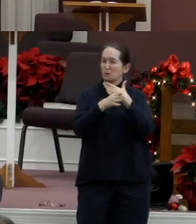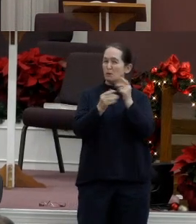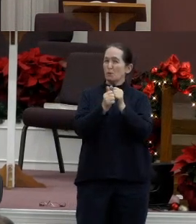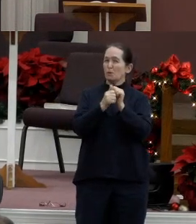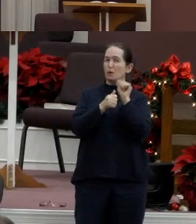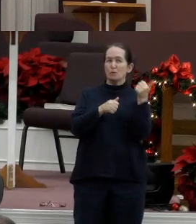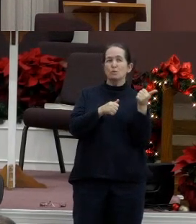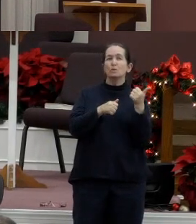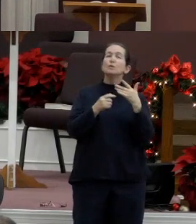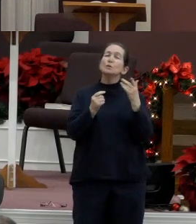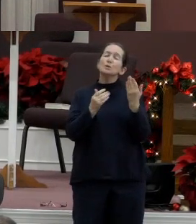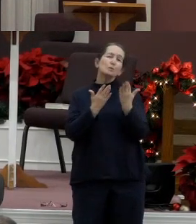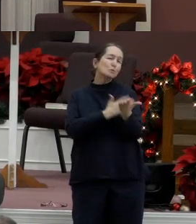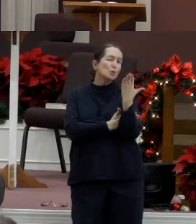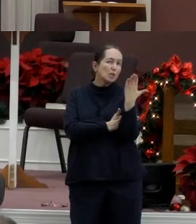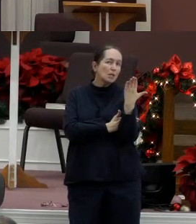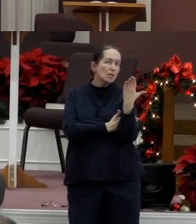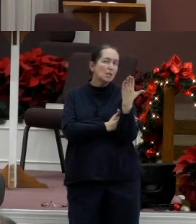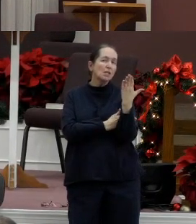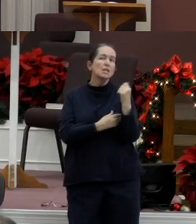And this morning,